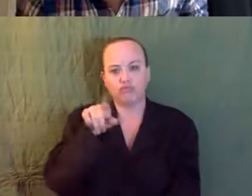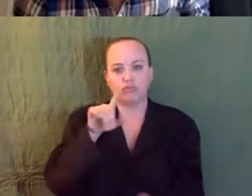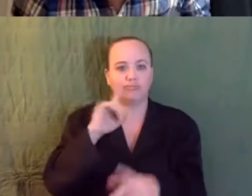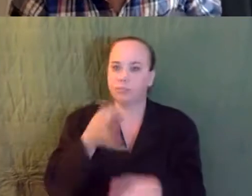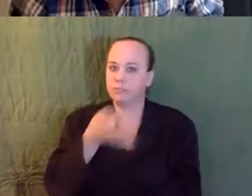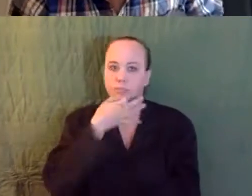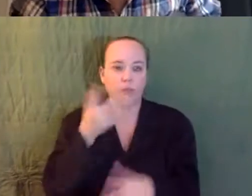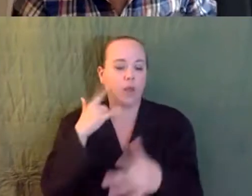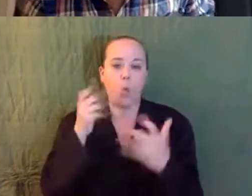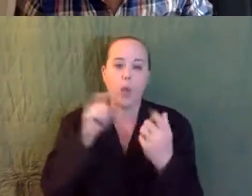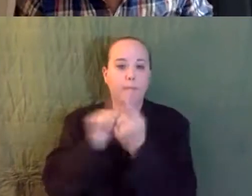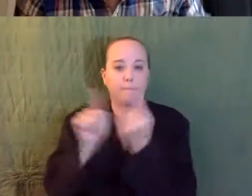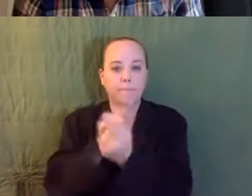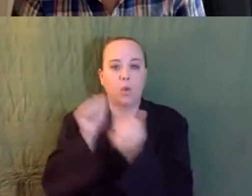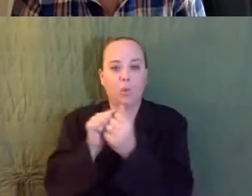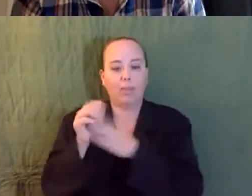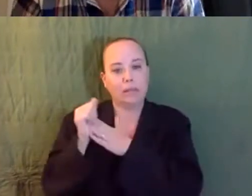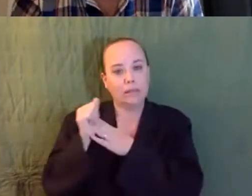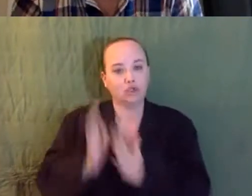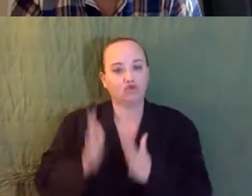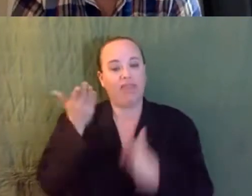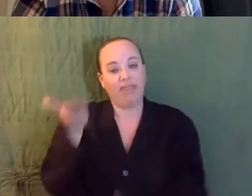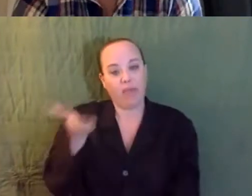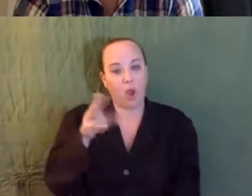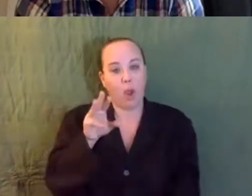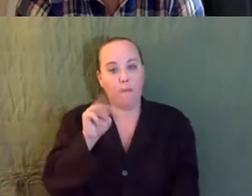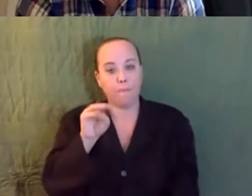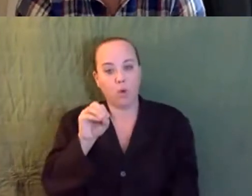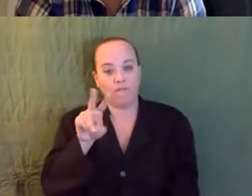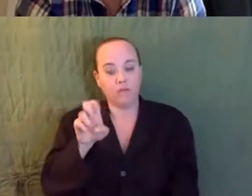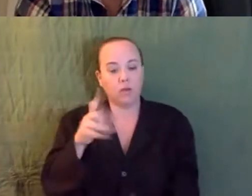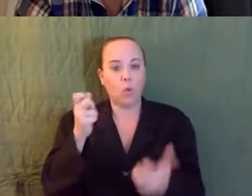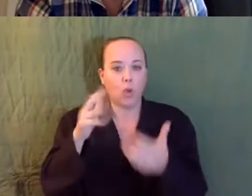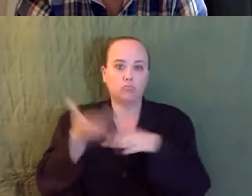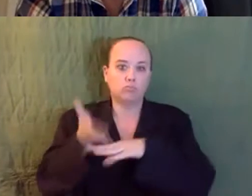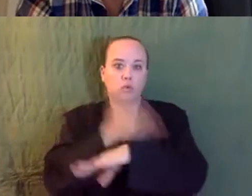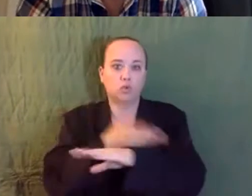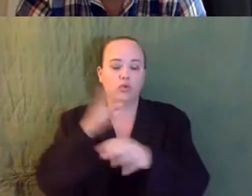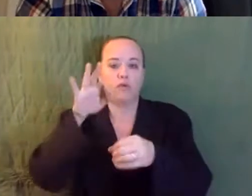with the leadership at Move to figure out how we can improve voter registration in District 10 for all people.